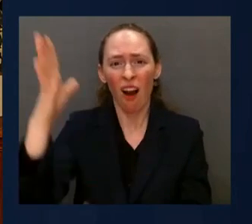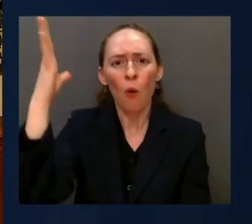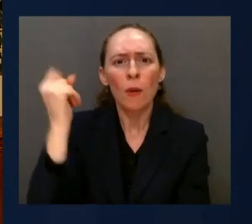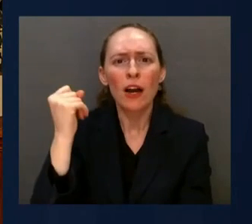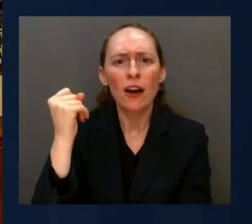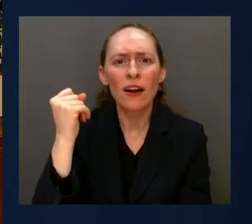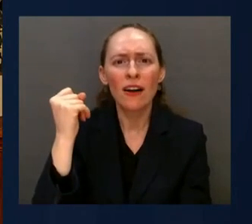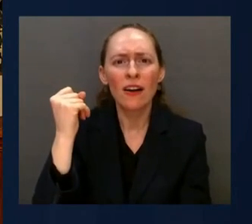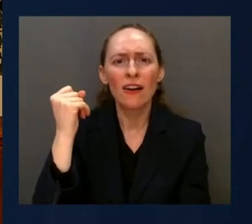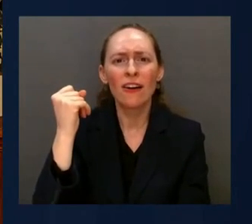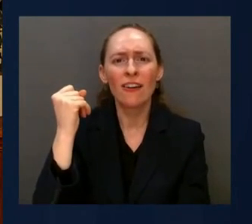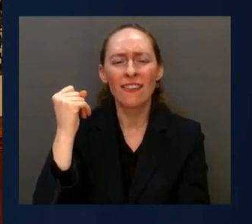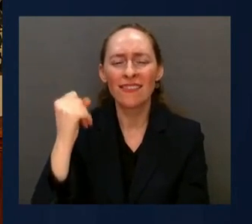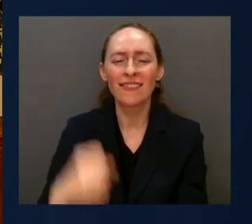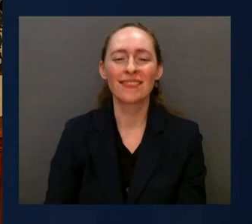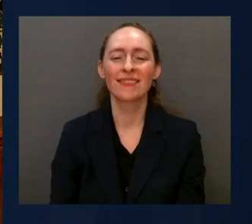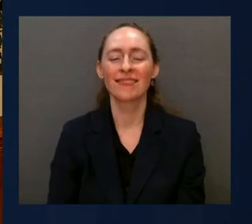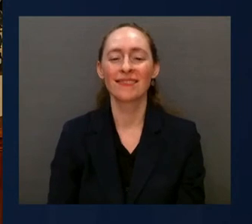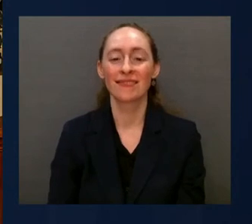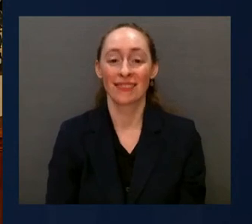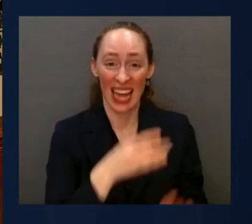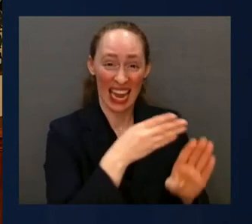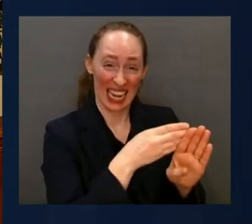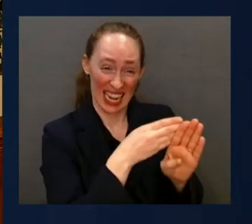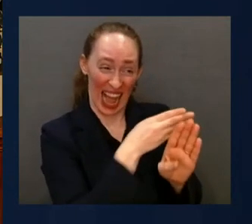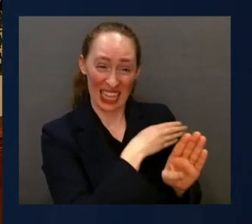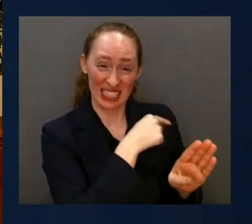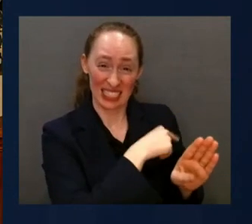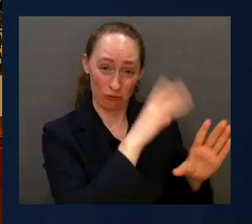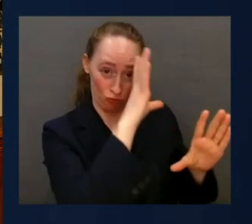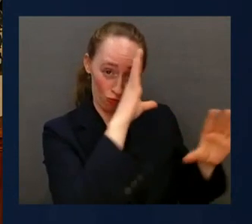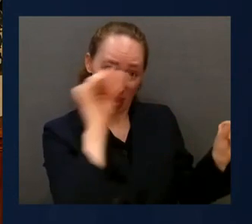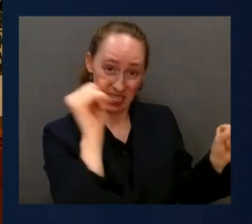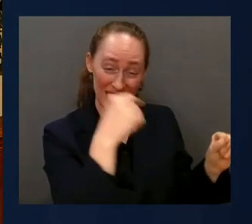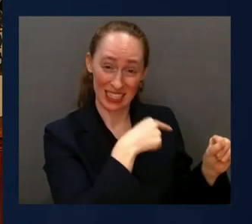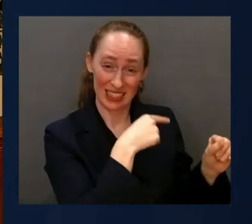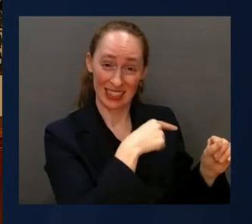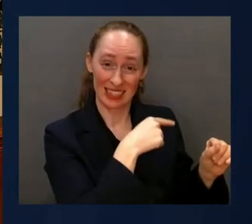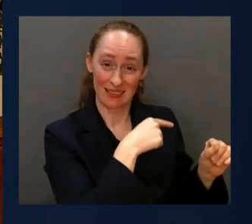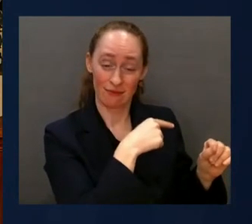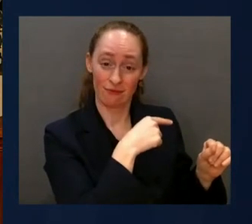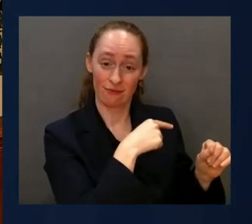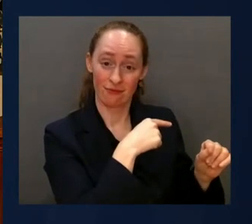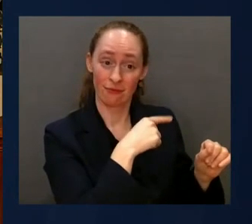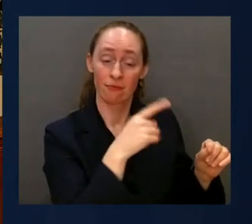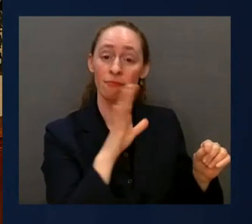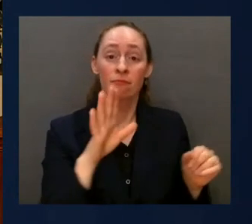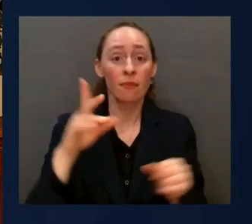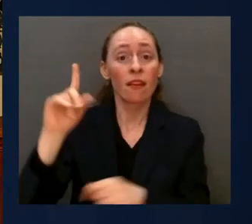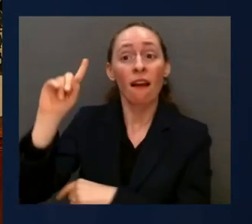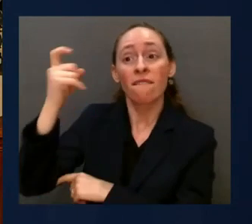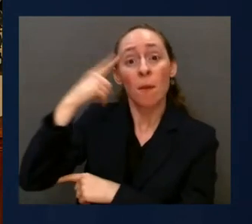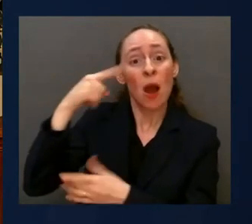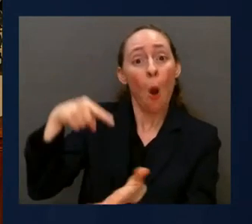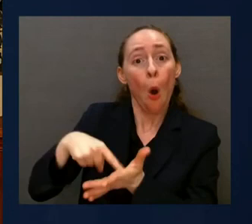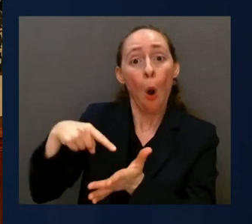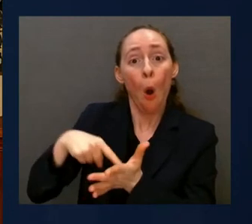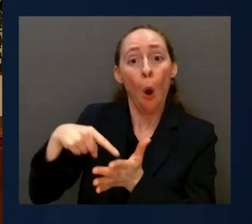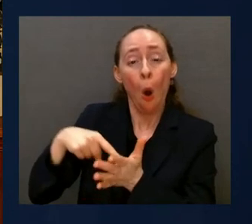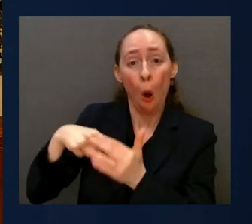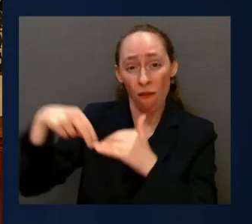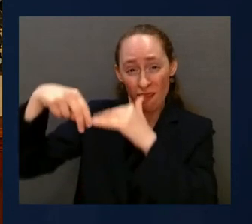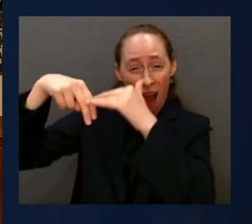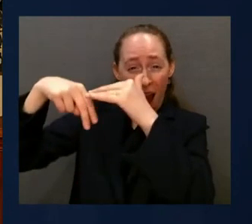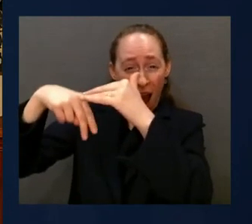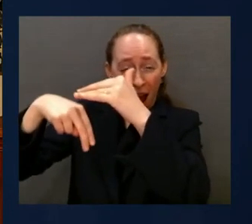American deficit went up 4 years in a row. Because those record deficits, no president added more to the national debt